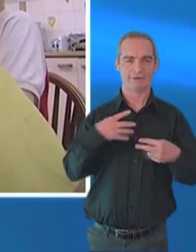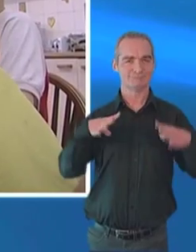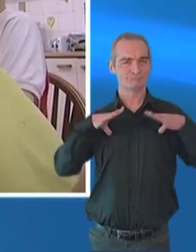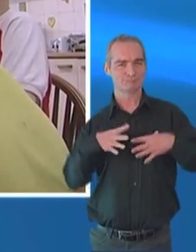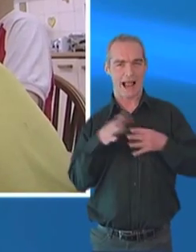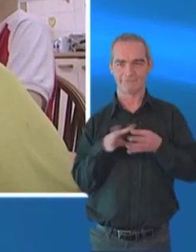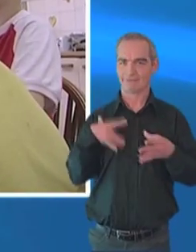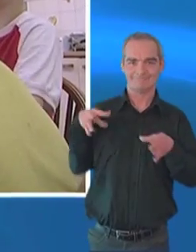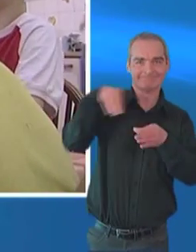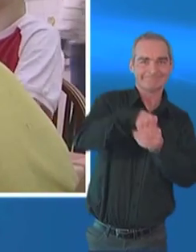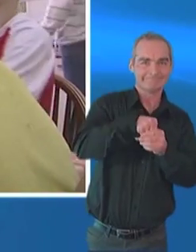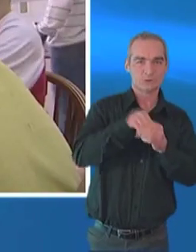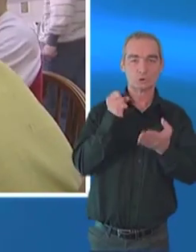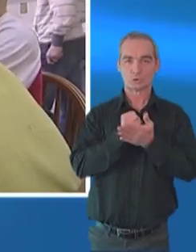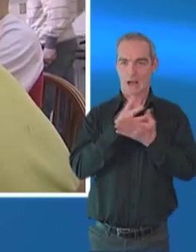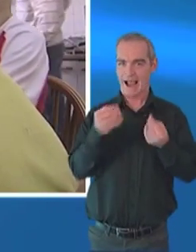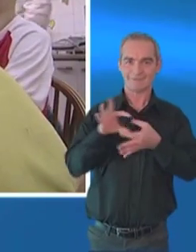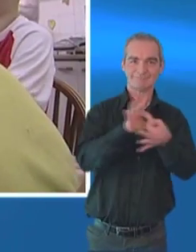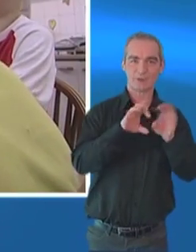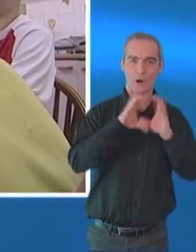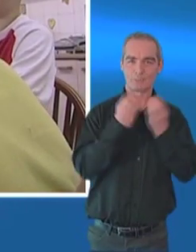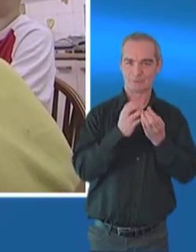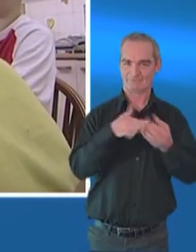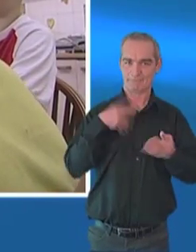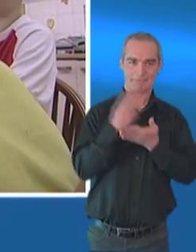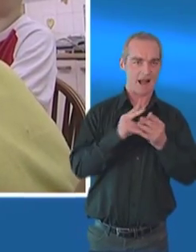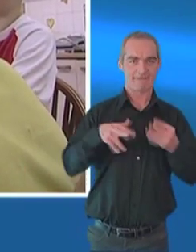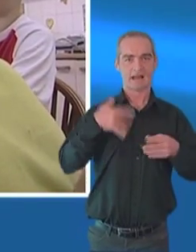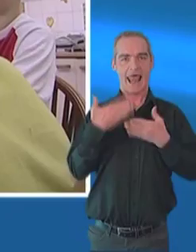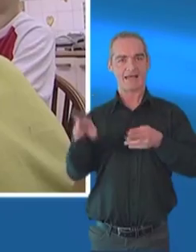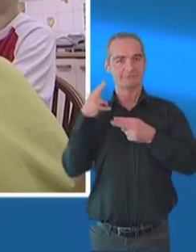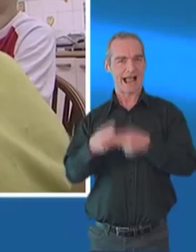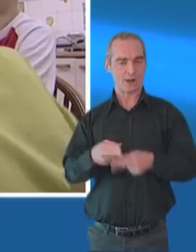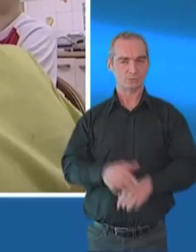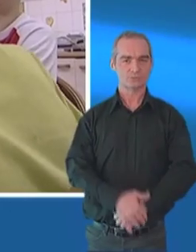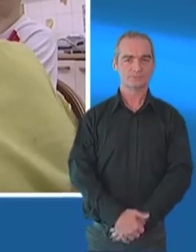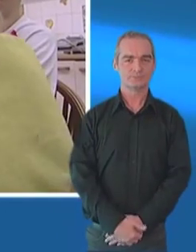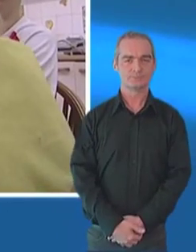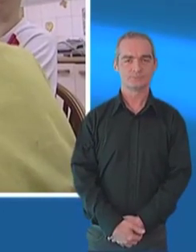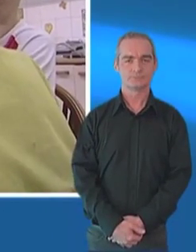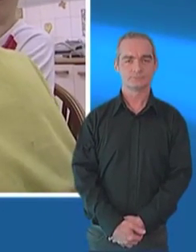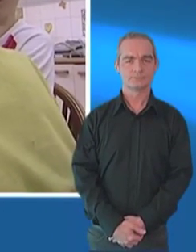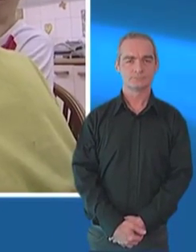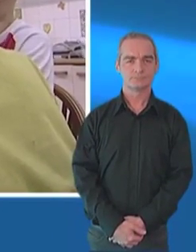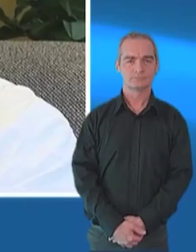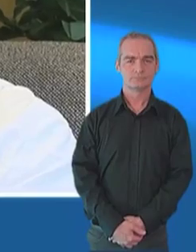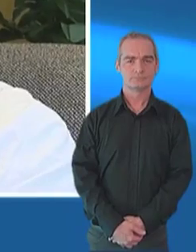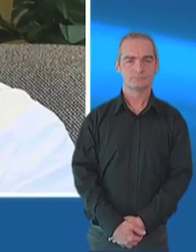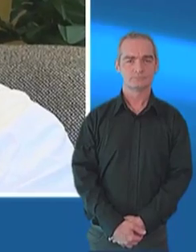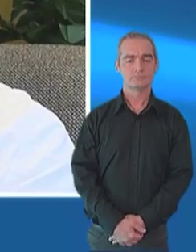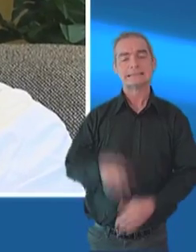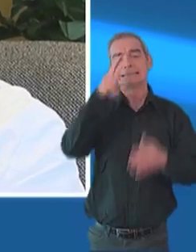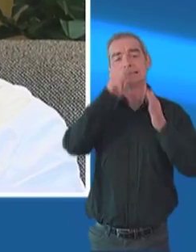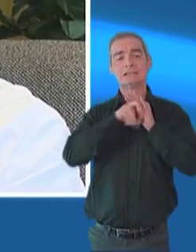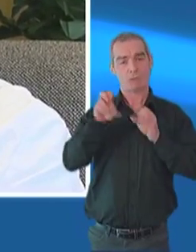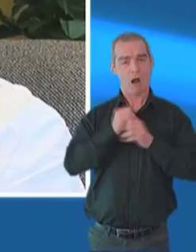is warm and inclusive. As students are among their peers, they feel part of a community, not outsiders. The teachers are